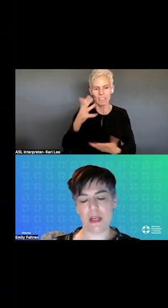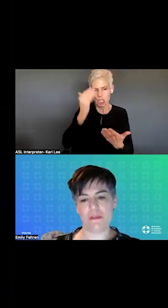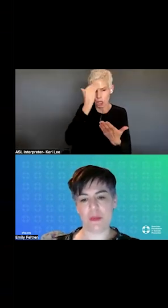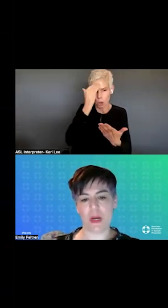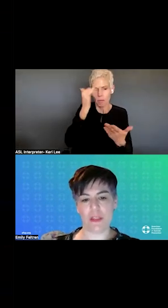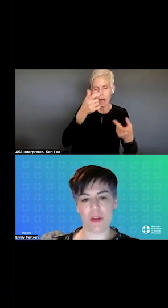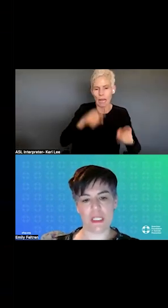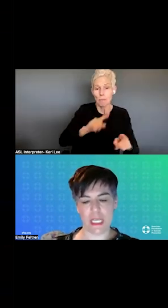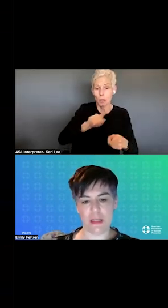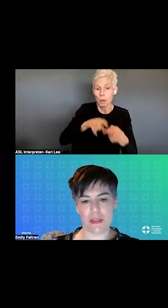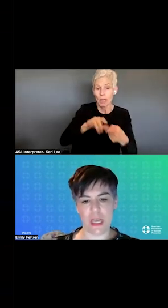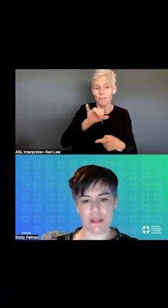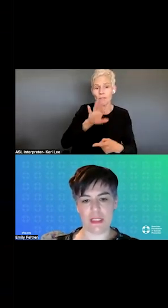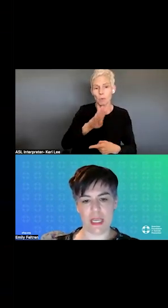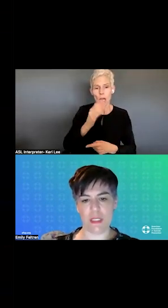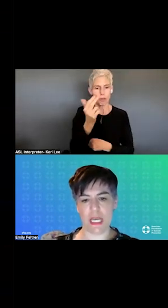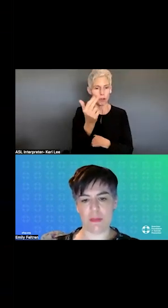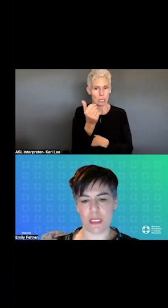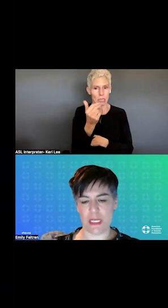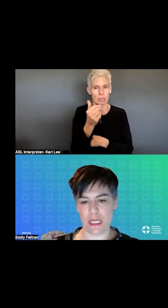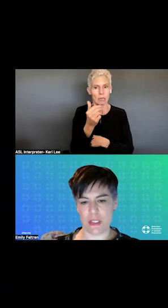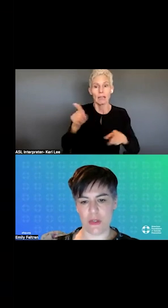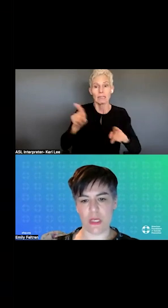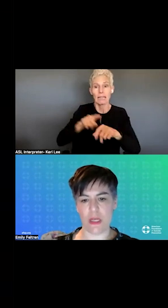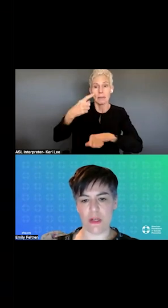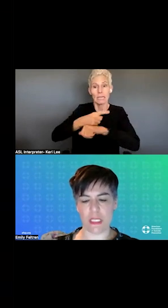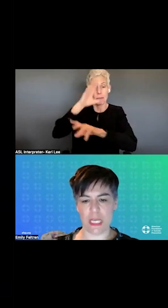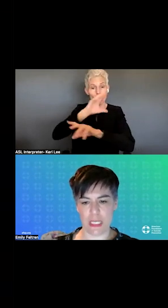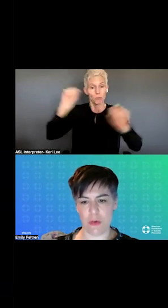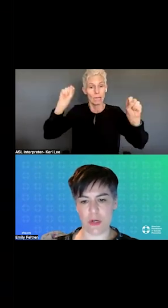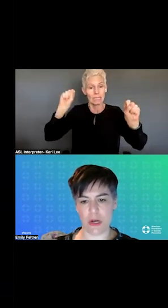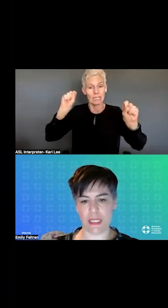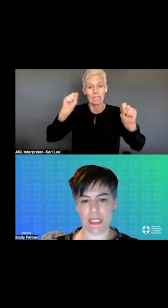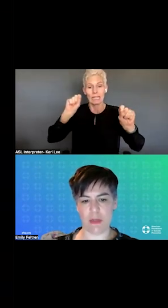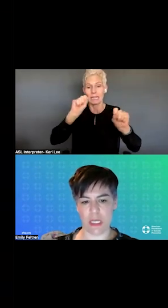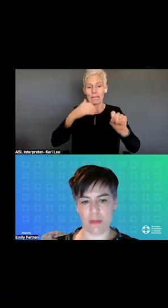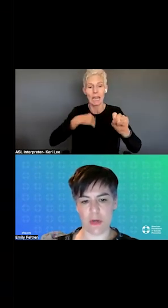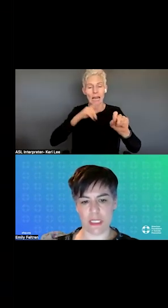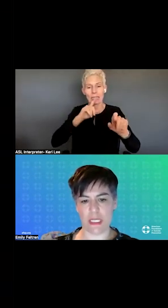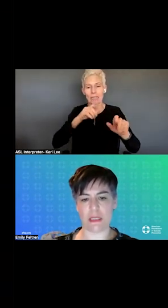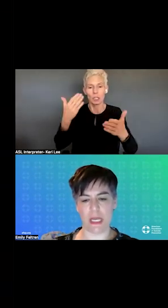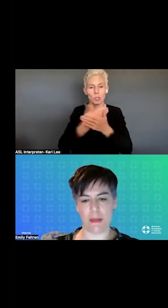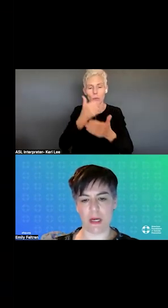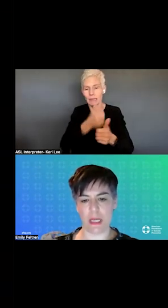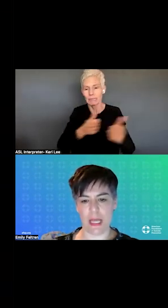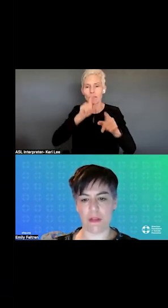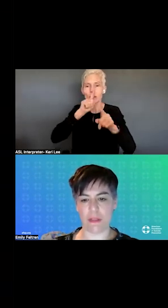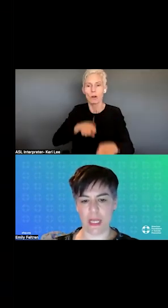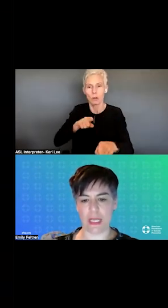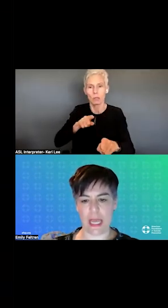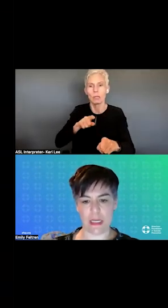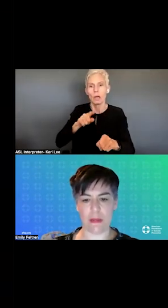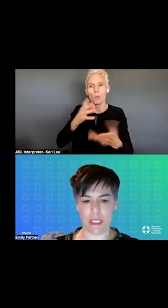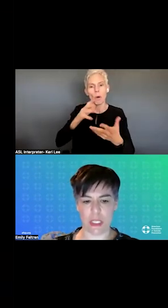happened on February 13th, and the same day the president issued a new executive order on establishing the president's Make America